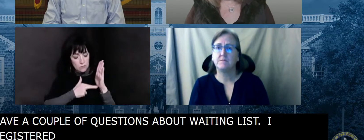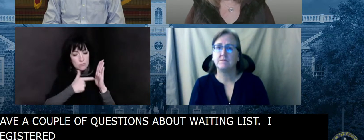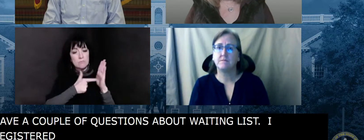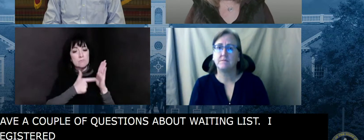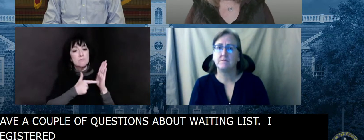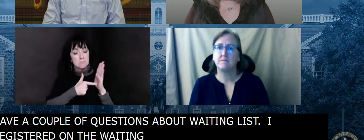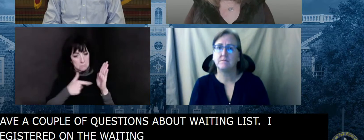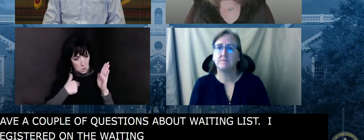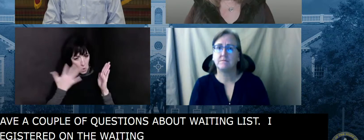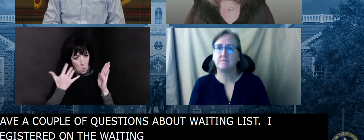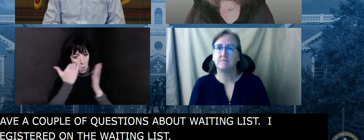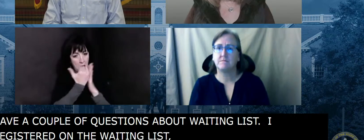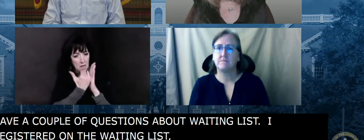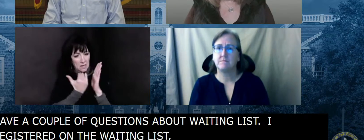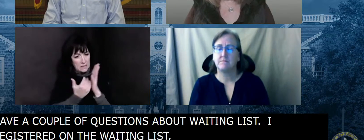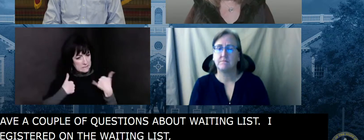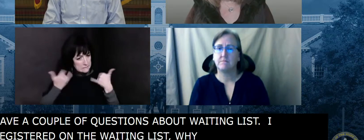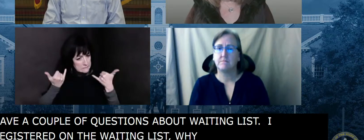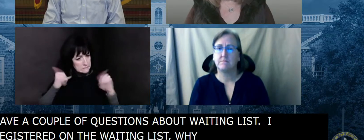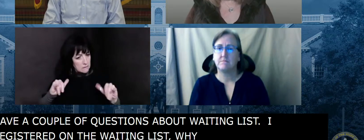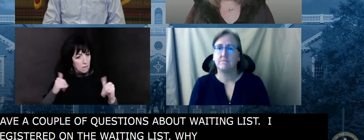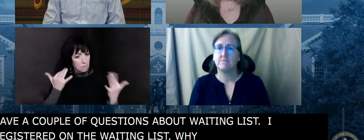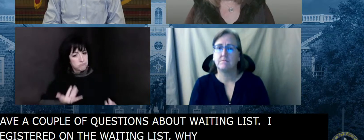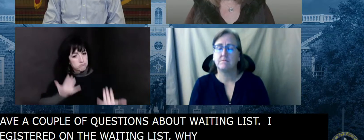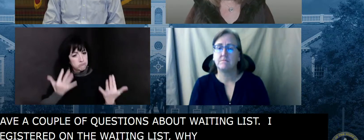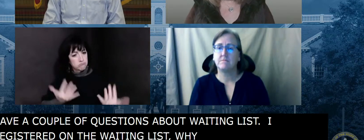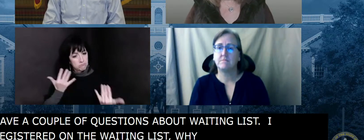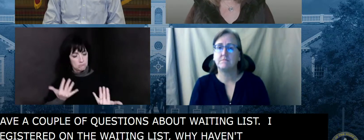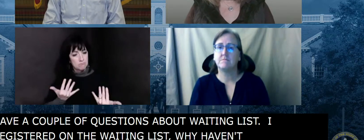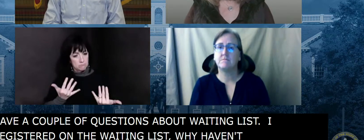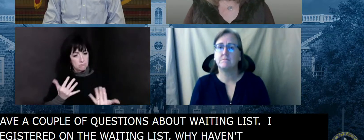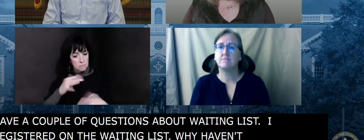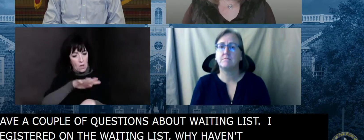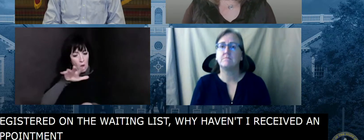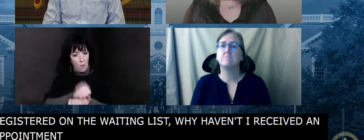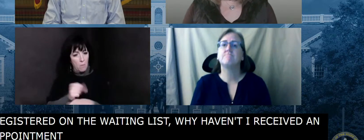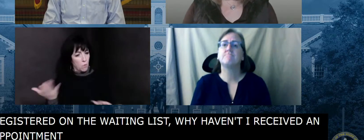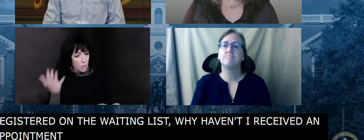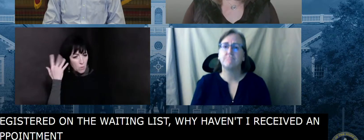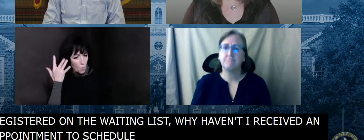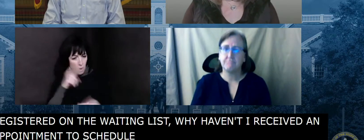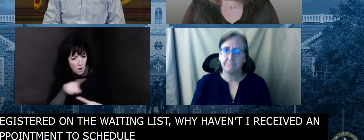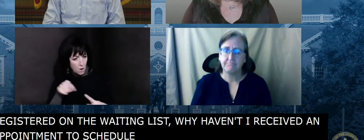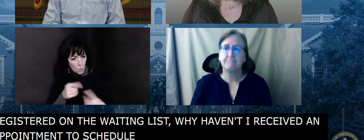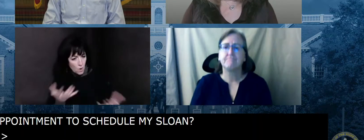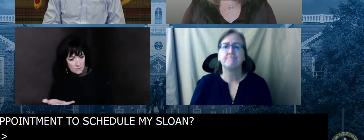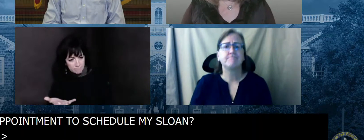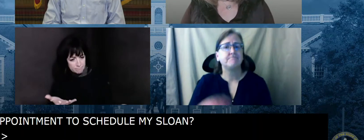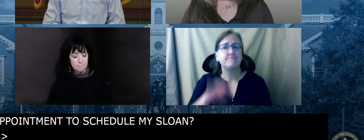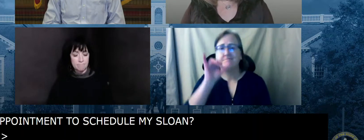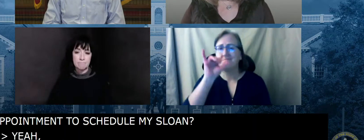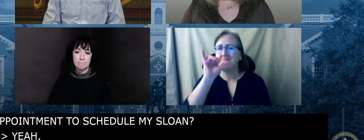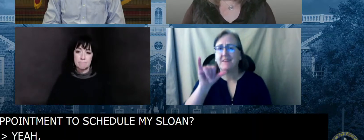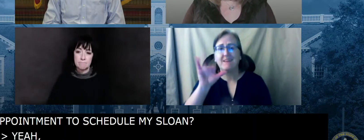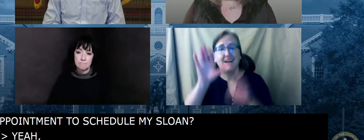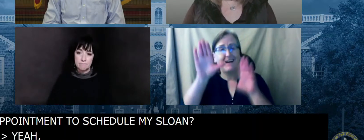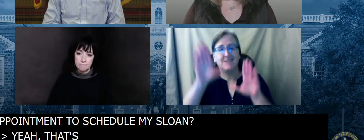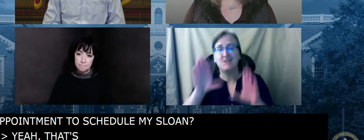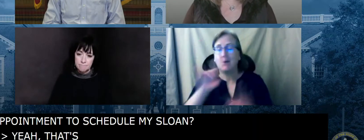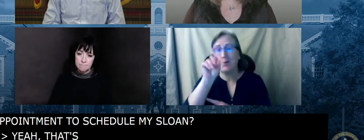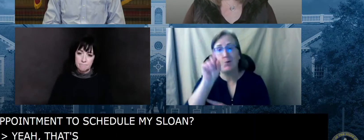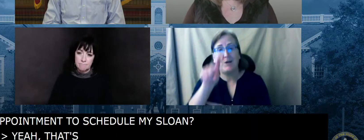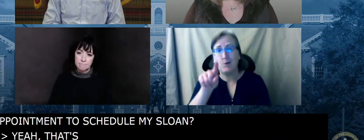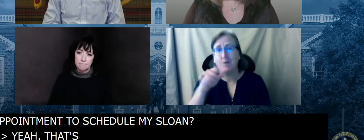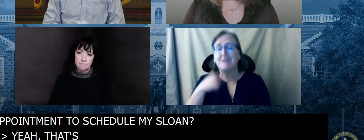Why haven't I received an appointment to schedule my vaccine? Yeah, that's a great question. And I'm glad to